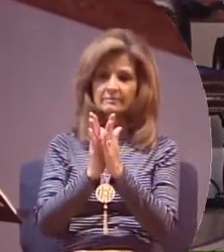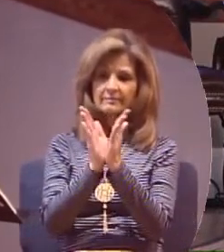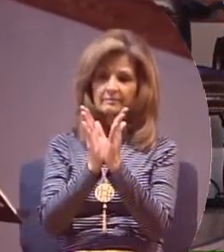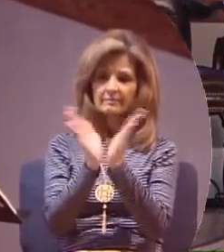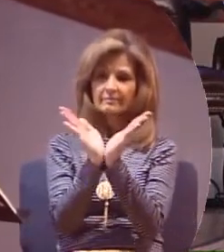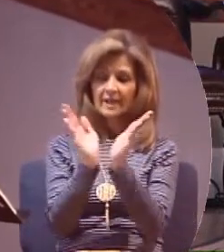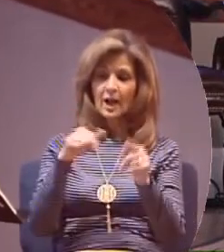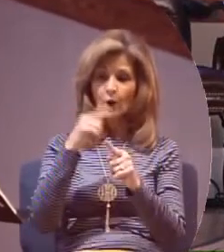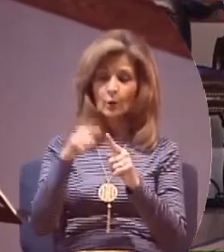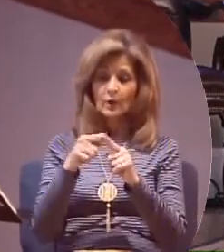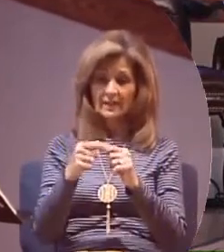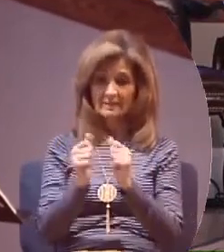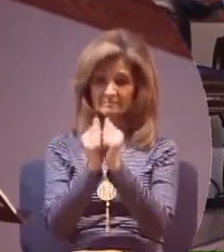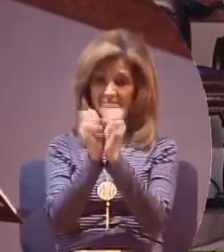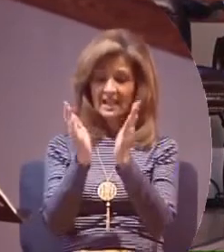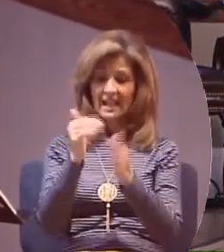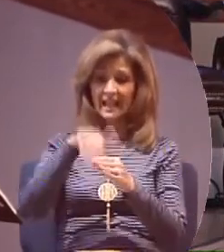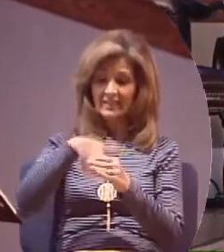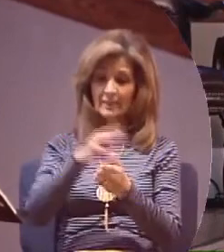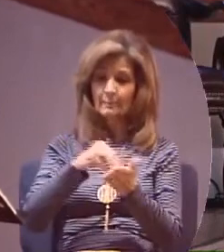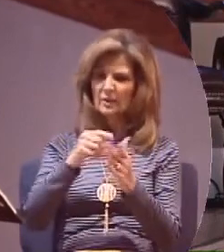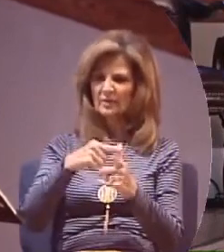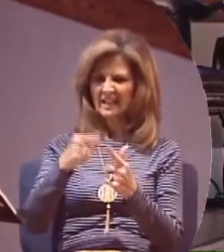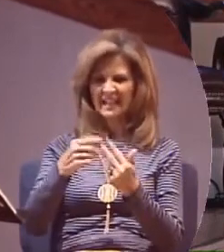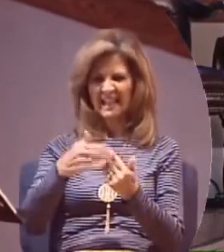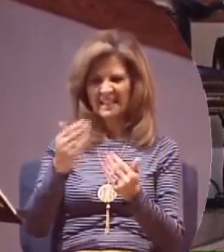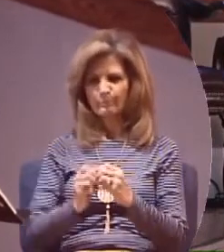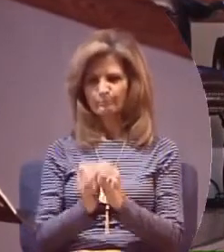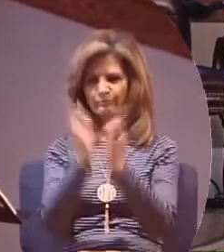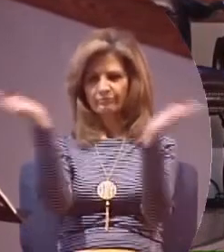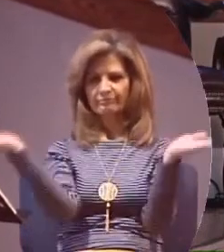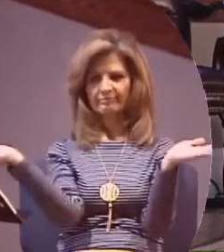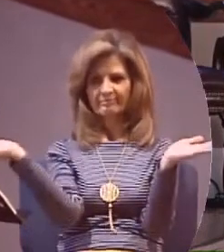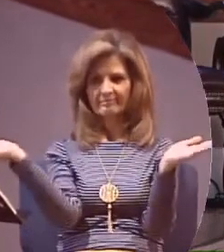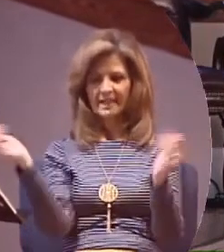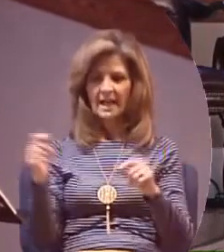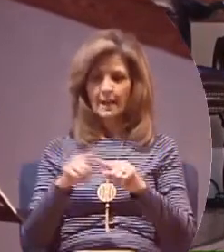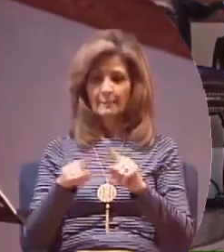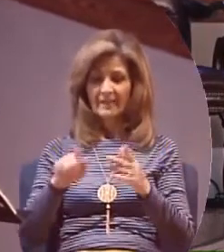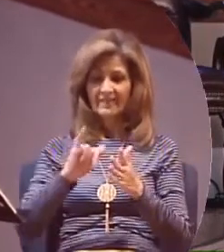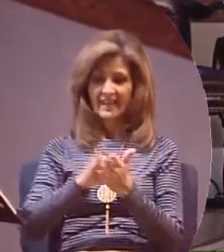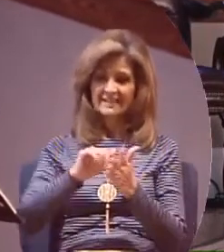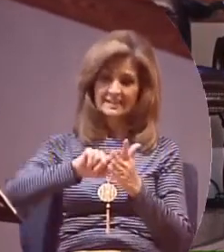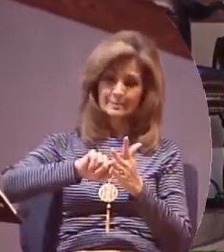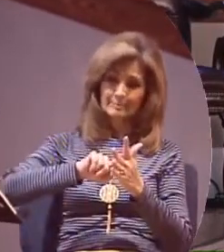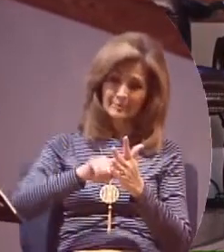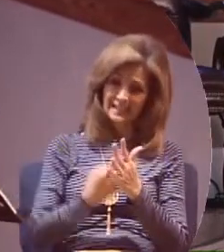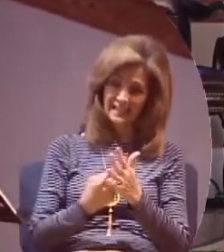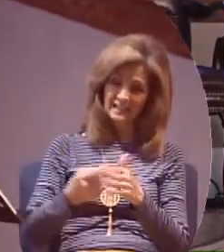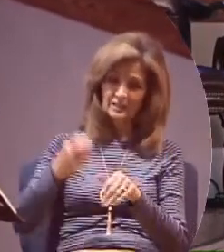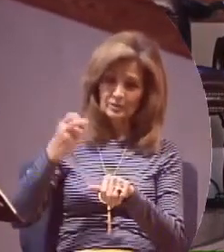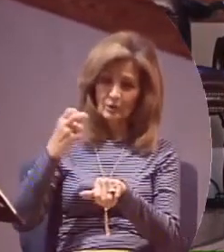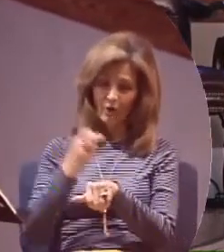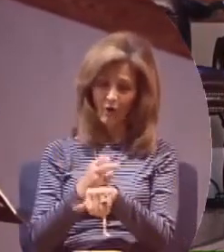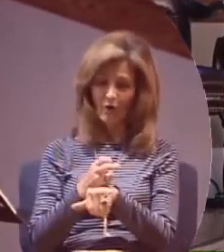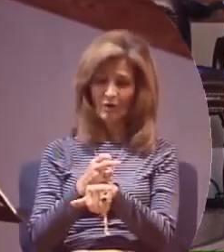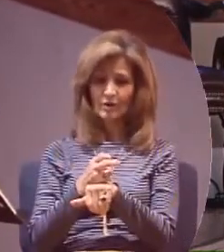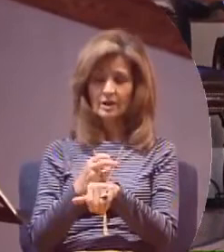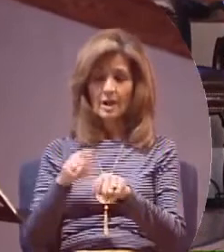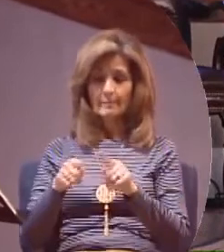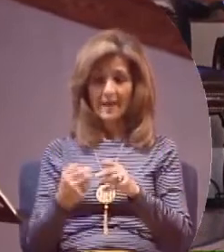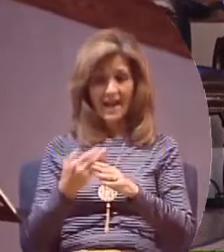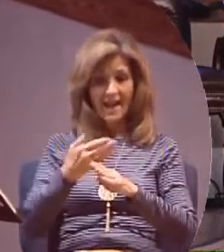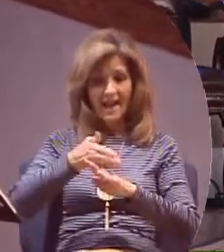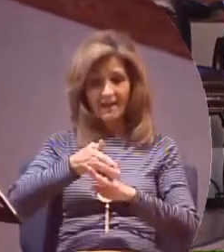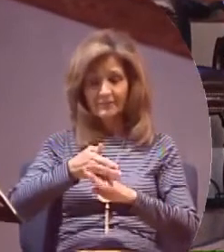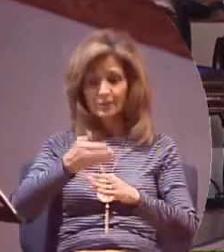in the middle, it's easy to bust the rest of it. It's that initial bust that's so hard. But once you get